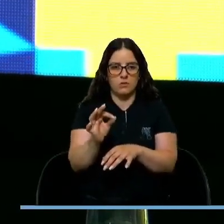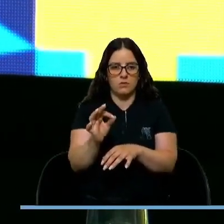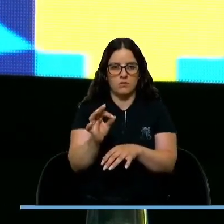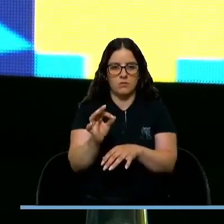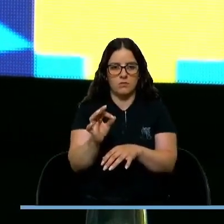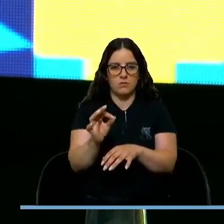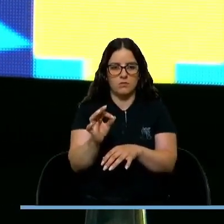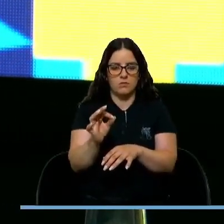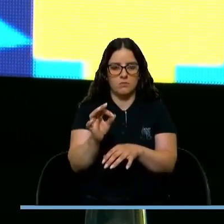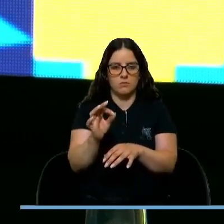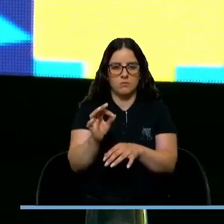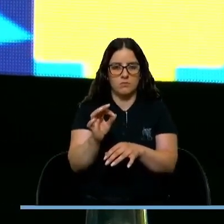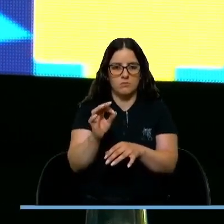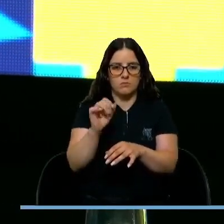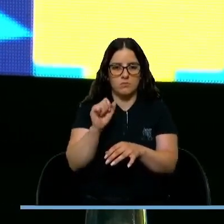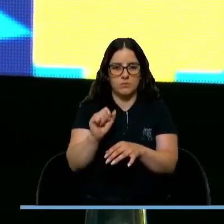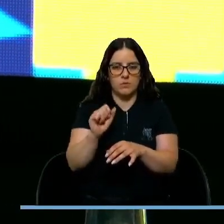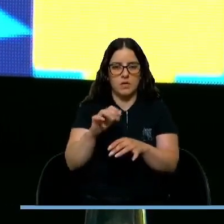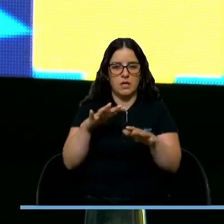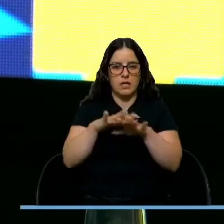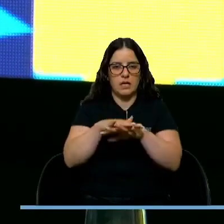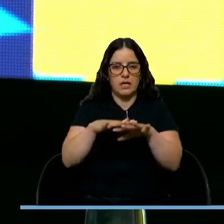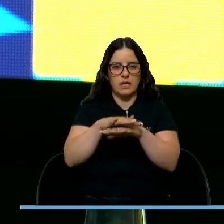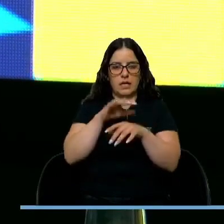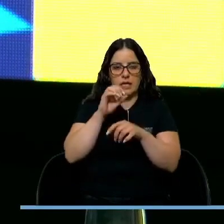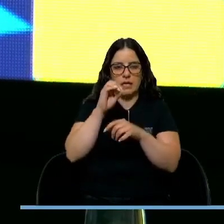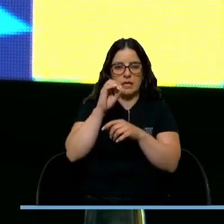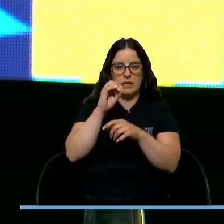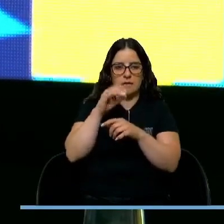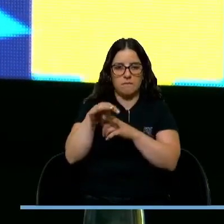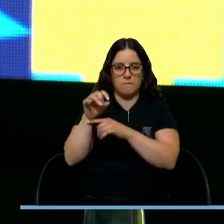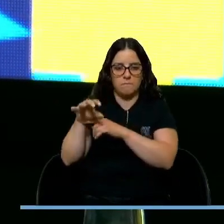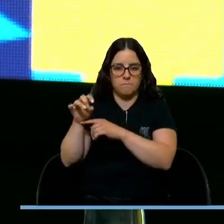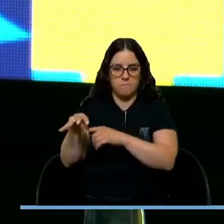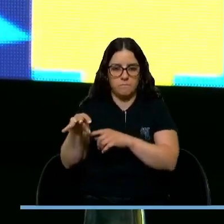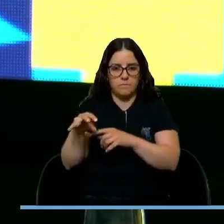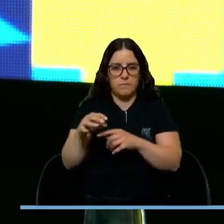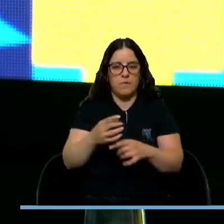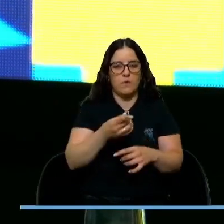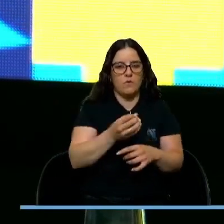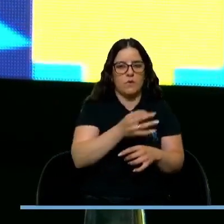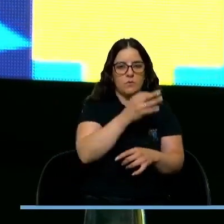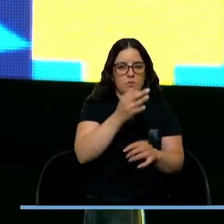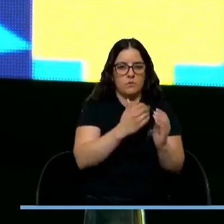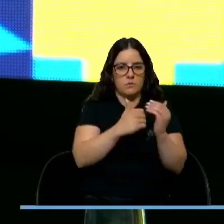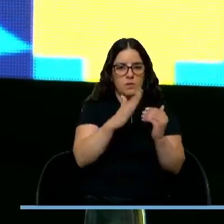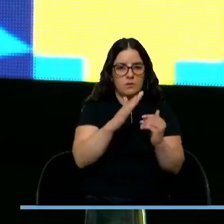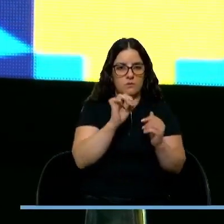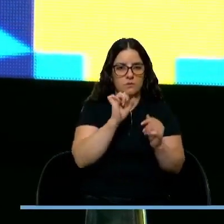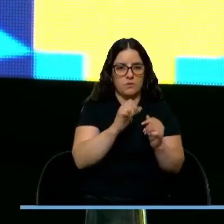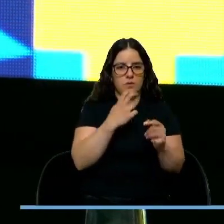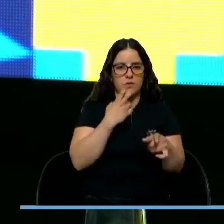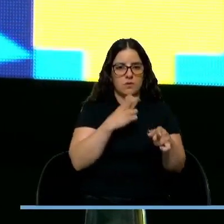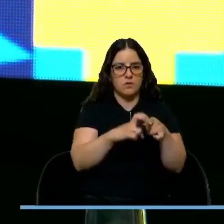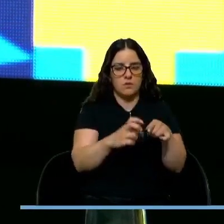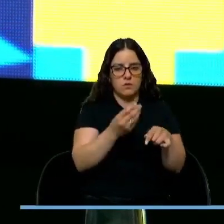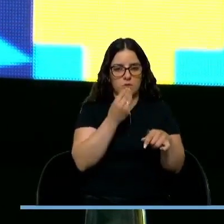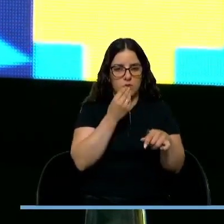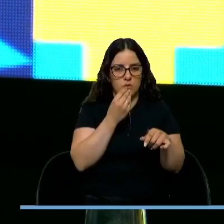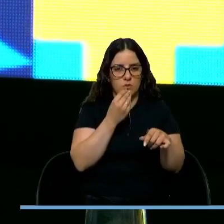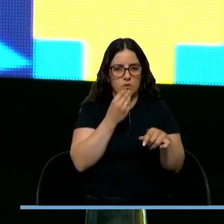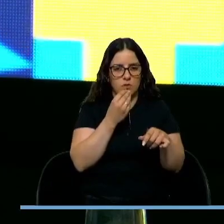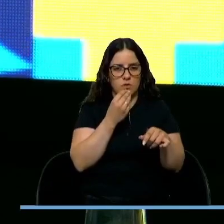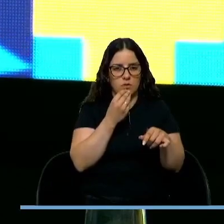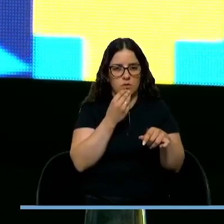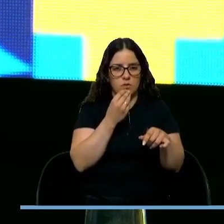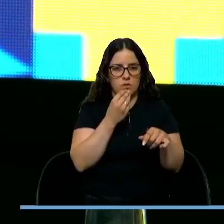upstream from our supply chain. And more than 90% comes from the energy consumption of the equipment